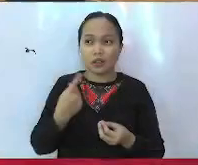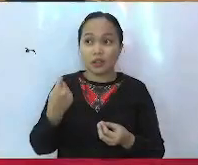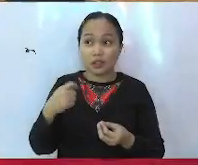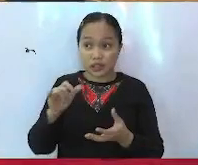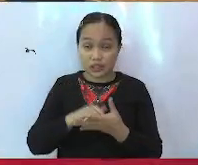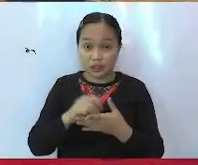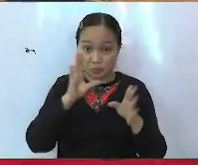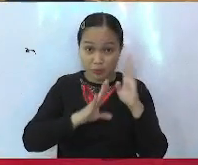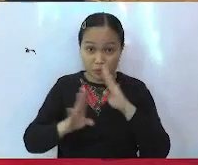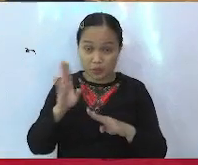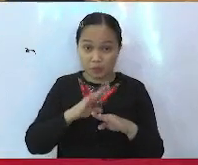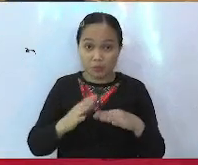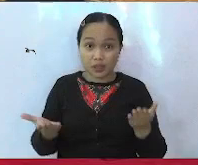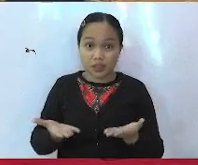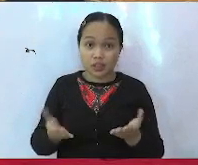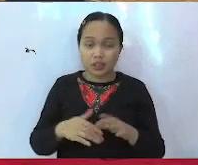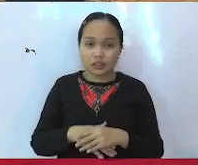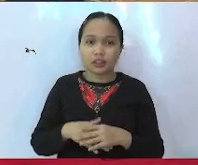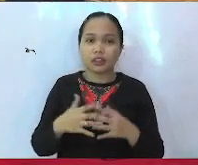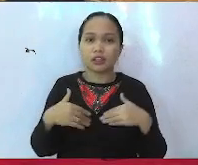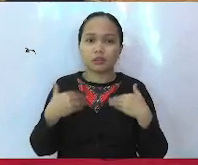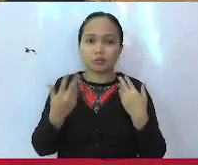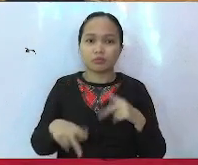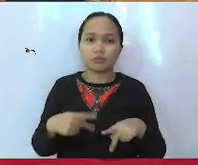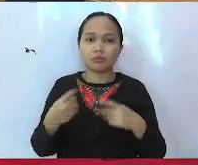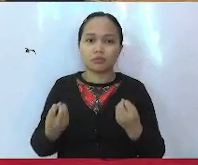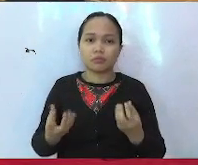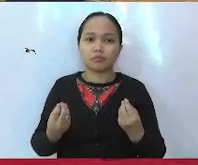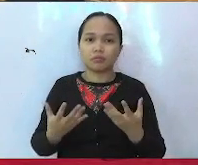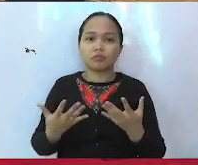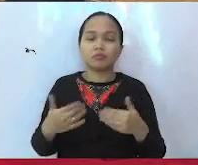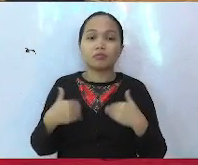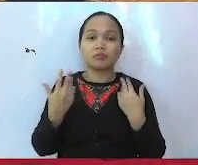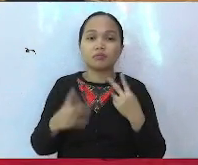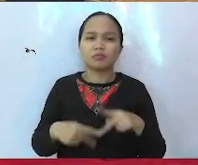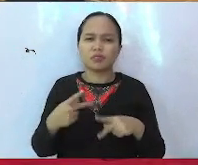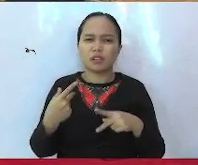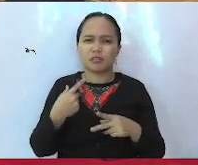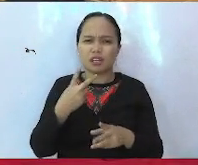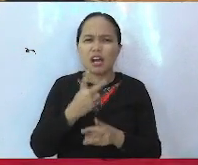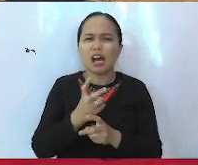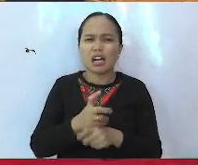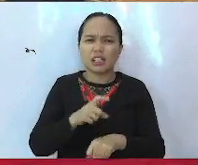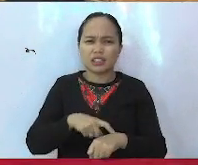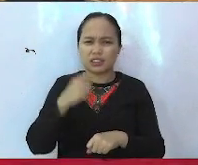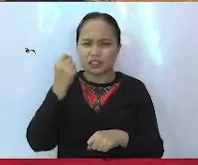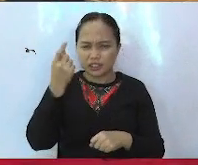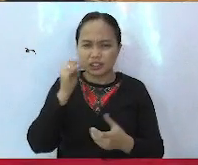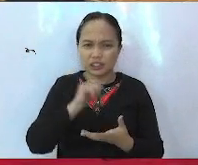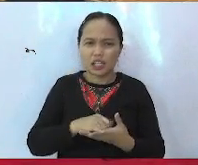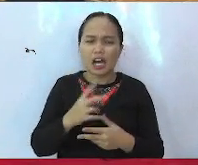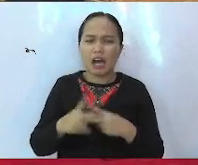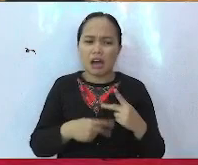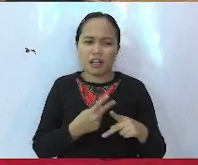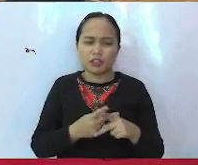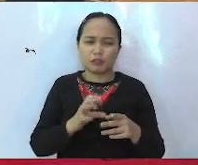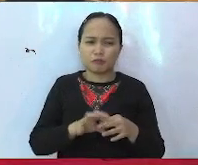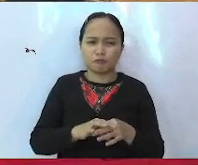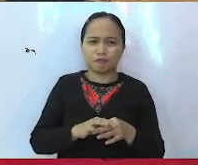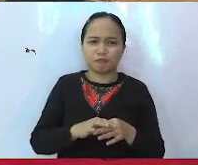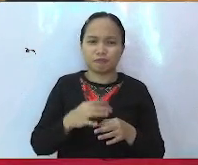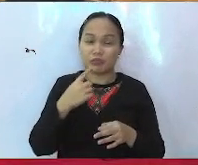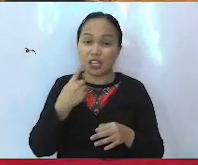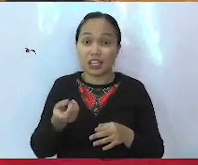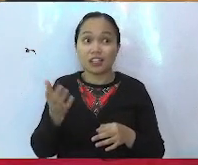the problem here of the young people. That's a lot of young people are having hard time understanding that kind of saying, because they know